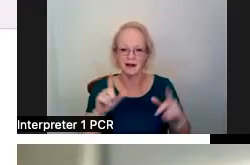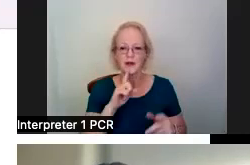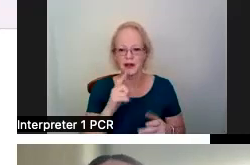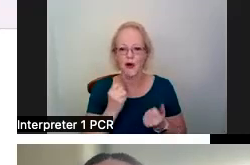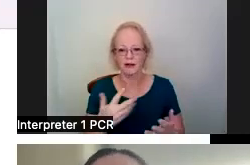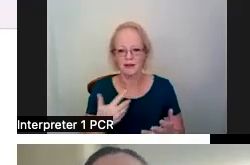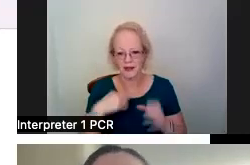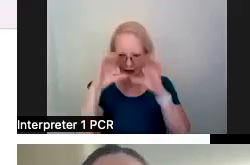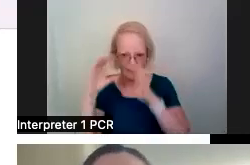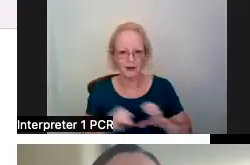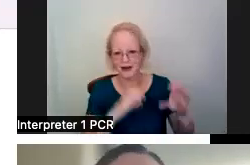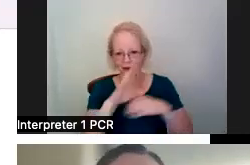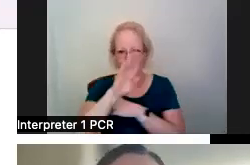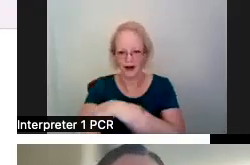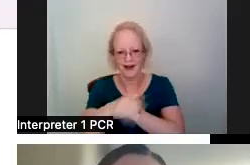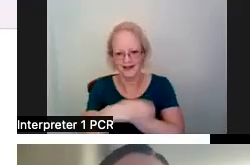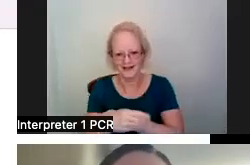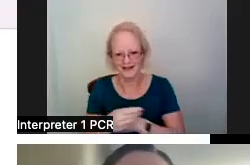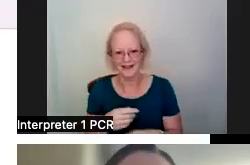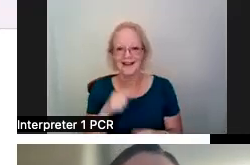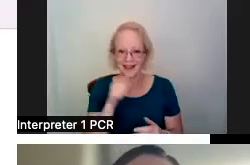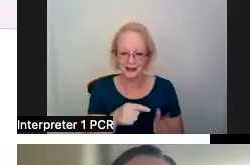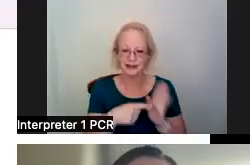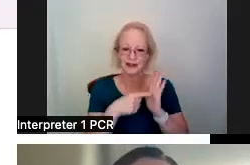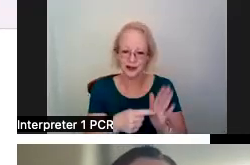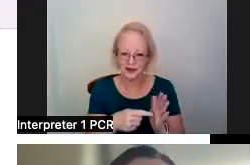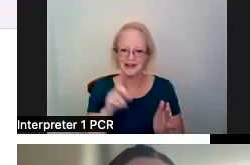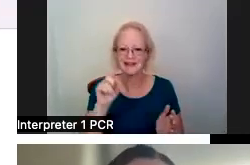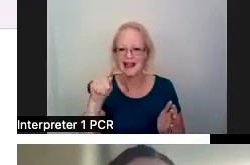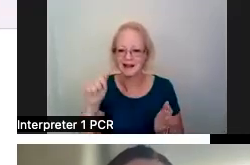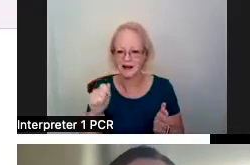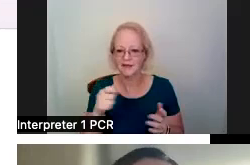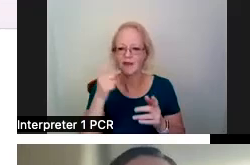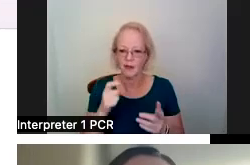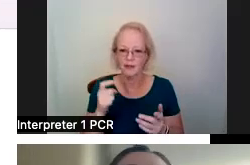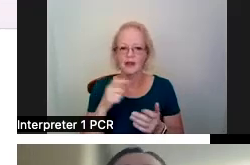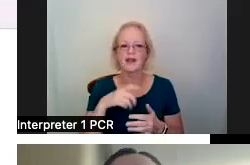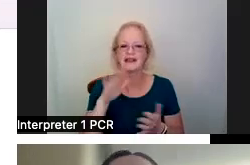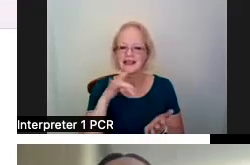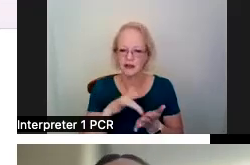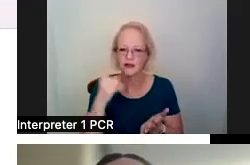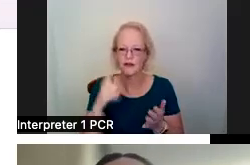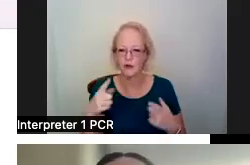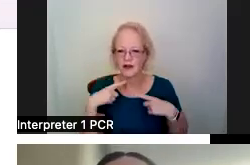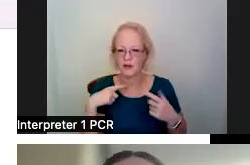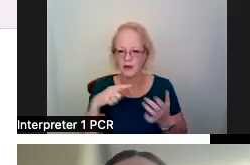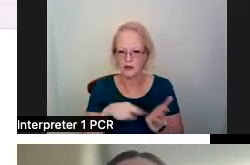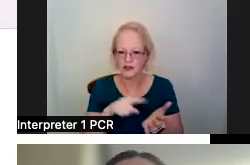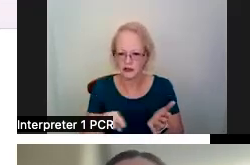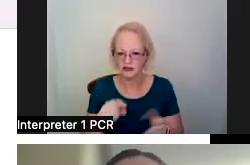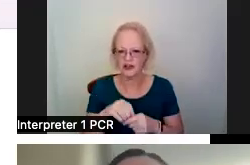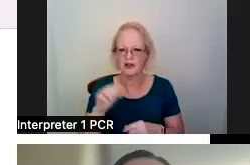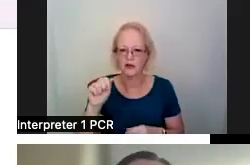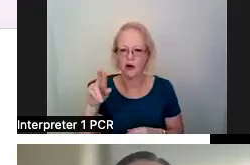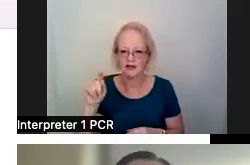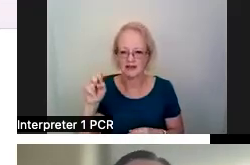trend comes from data compiled through the Center for Retirement Research at Boston College, and it communicates the